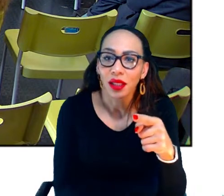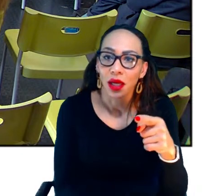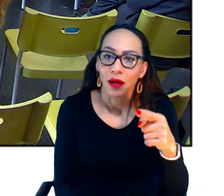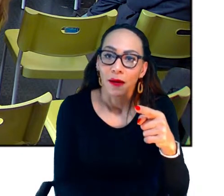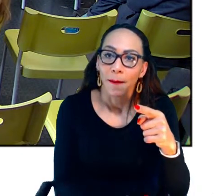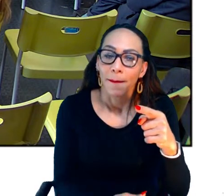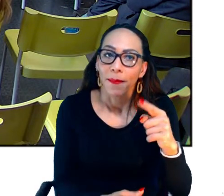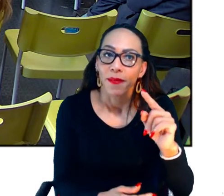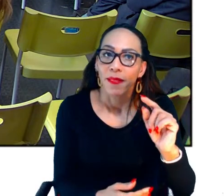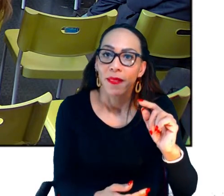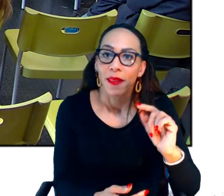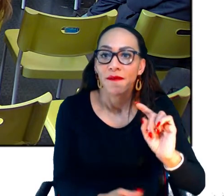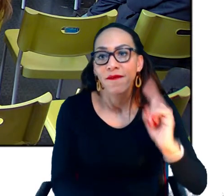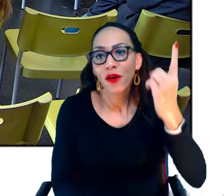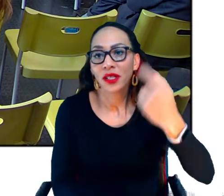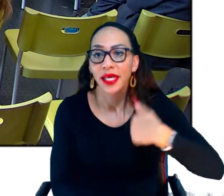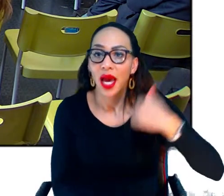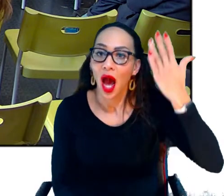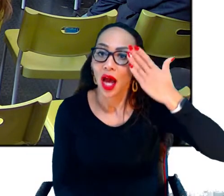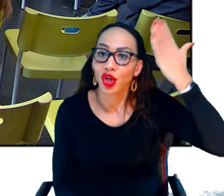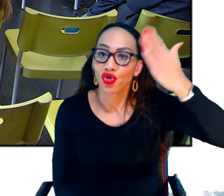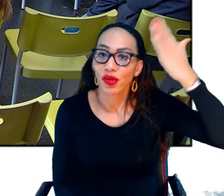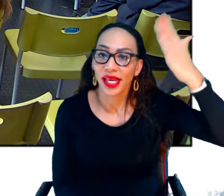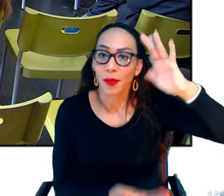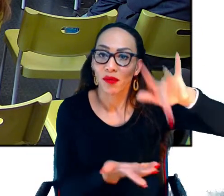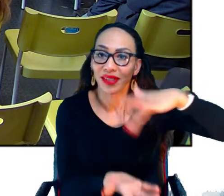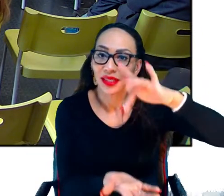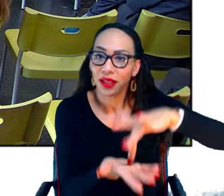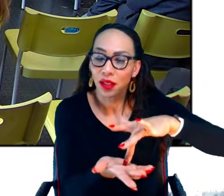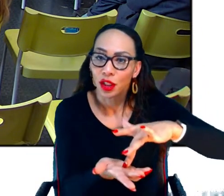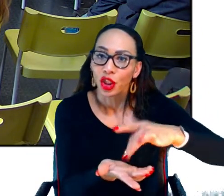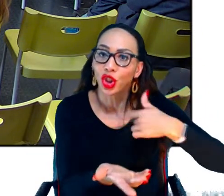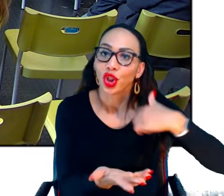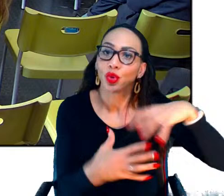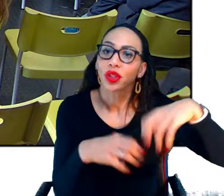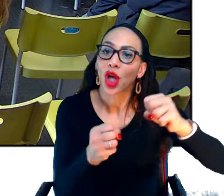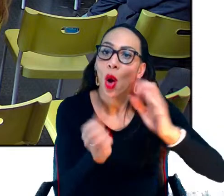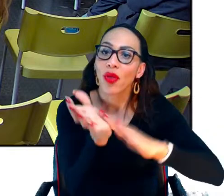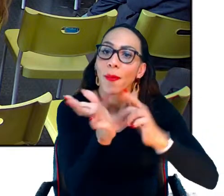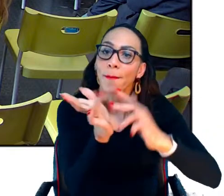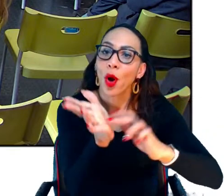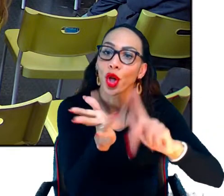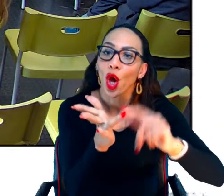on top, or did you use any other materials or resources? So